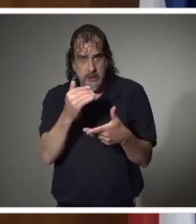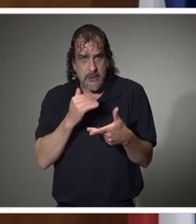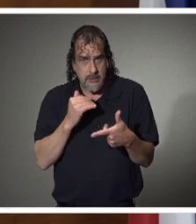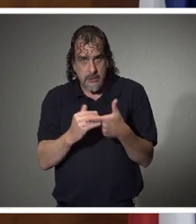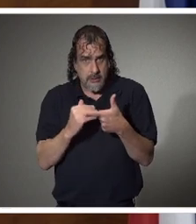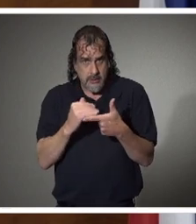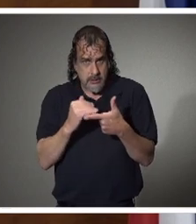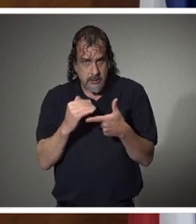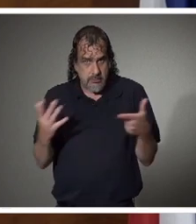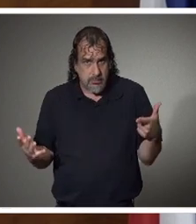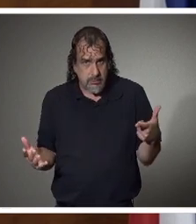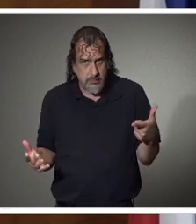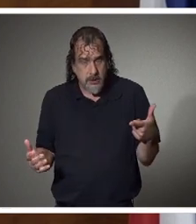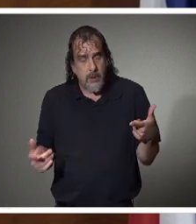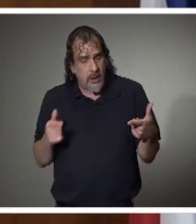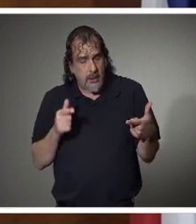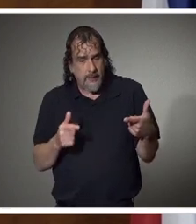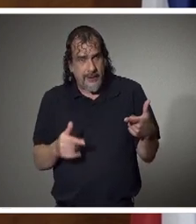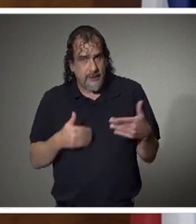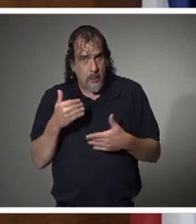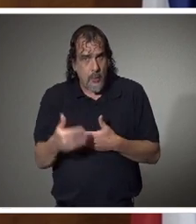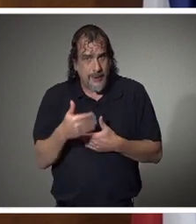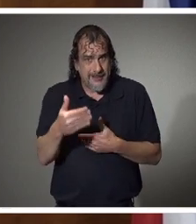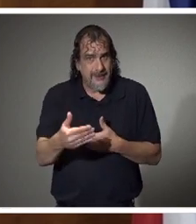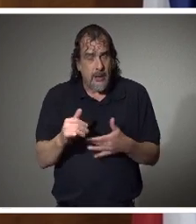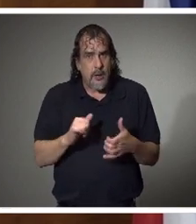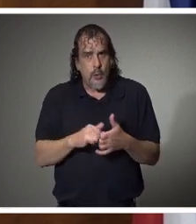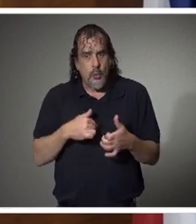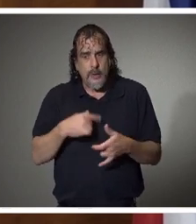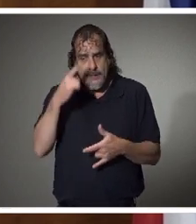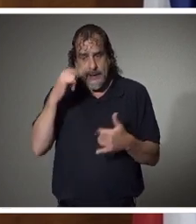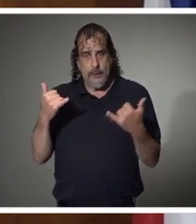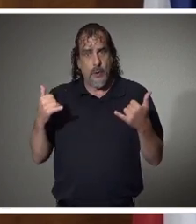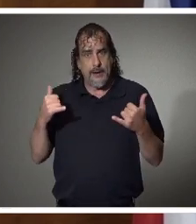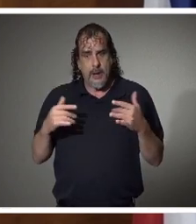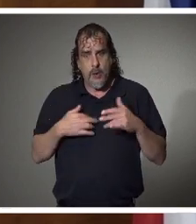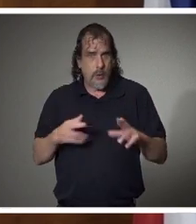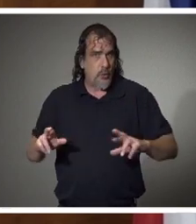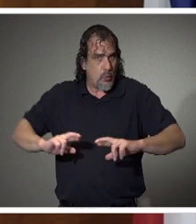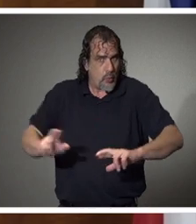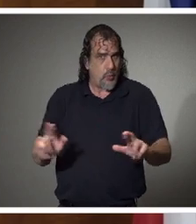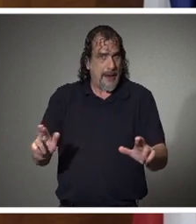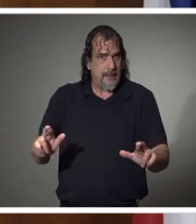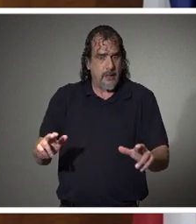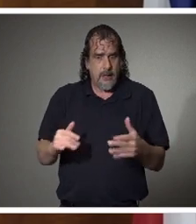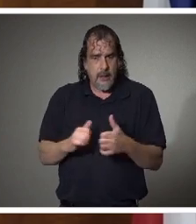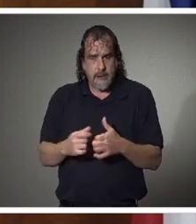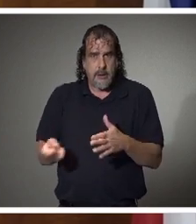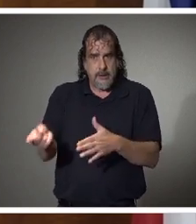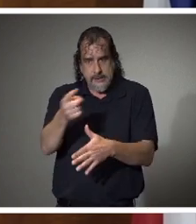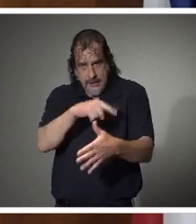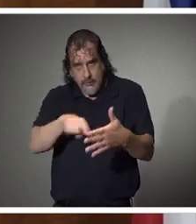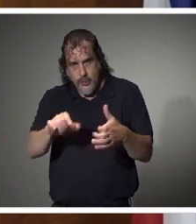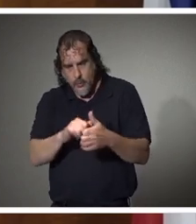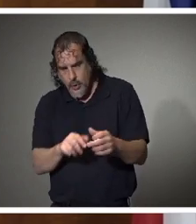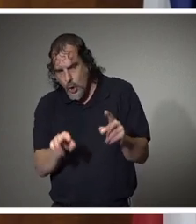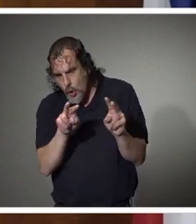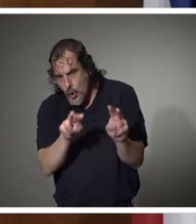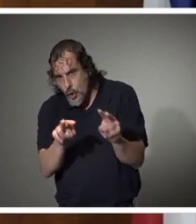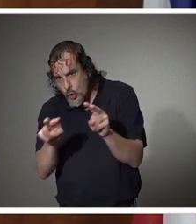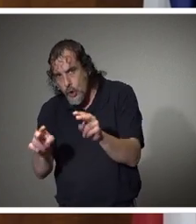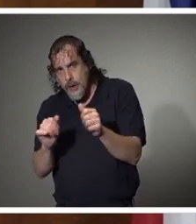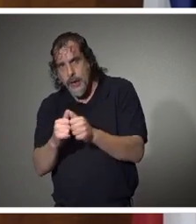process is one that we think we are at a point where we're ready. As we move into next week, we're going to continue to look at every